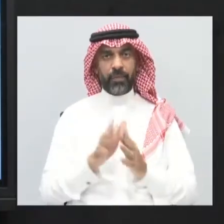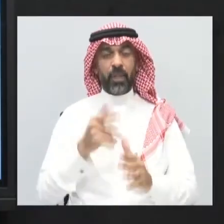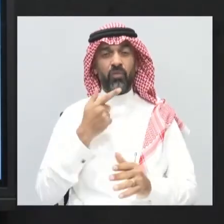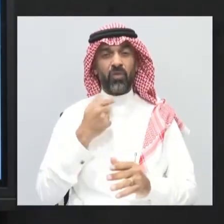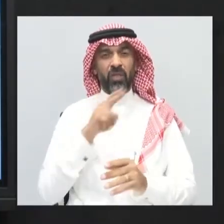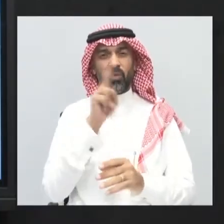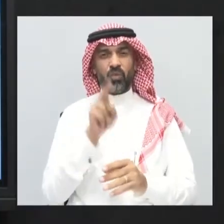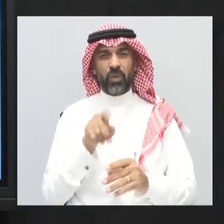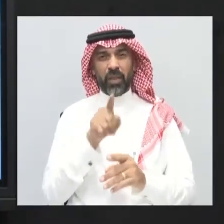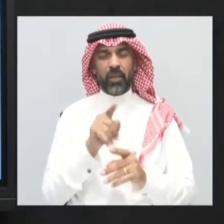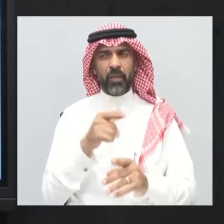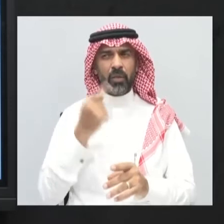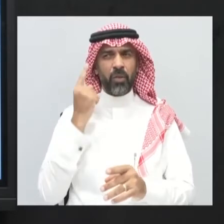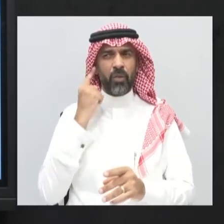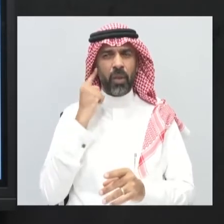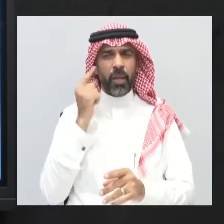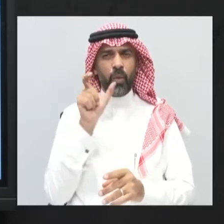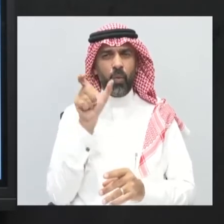question. When you hear the word weather,